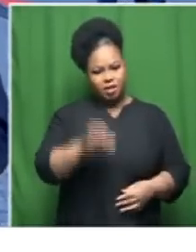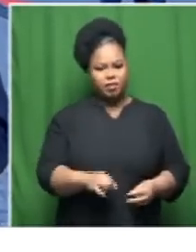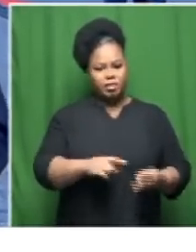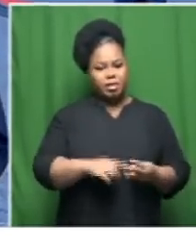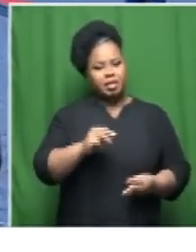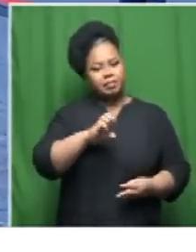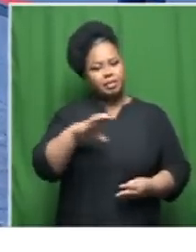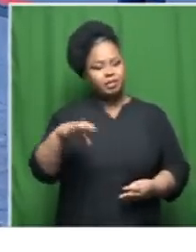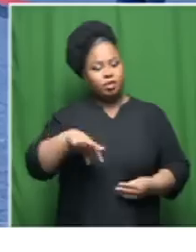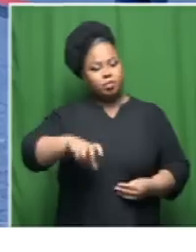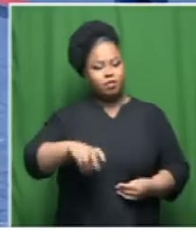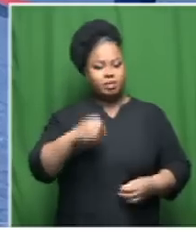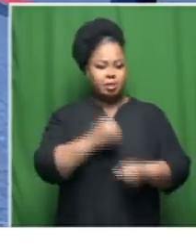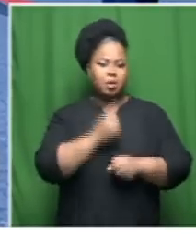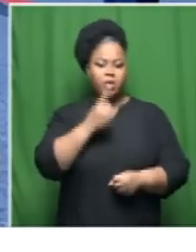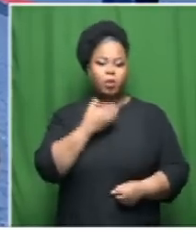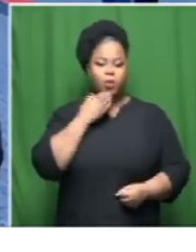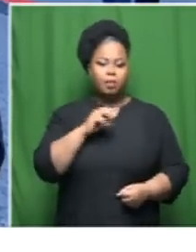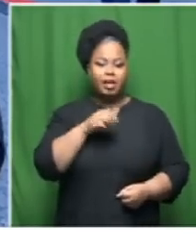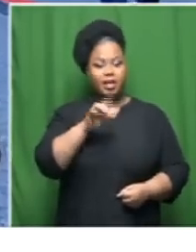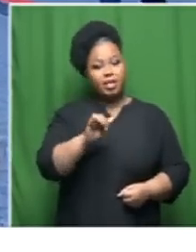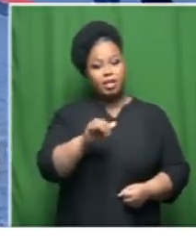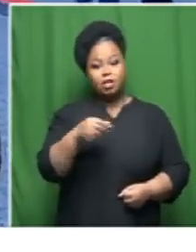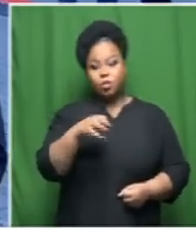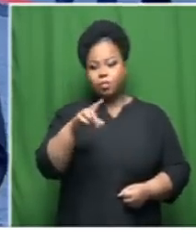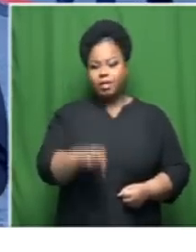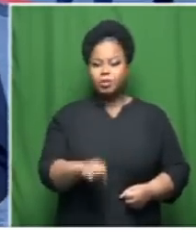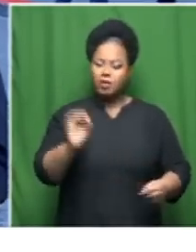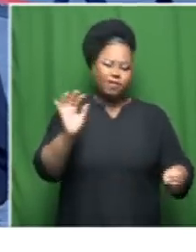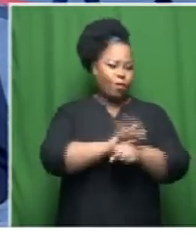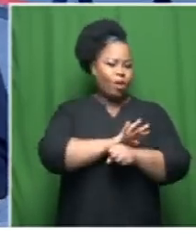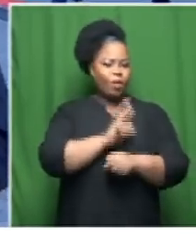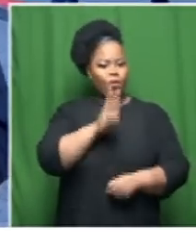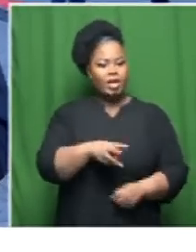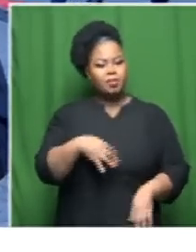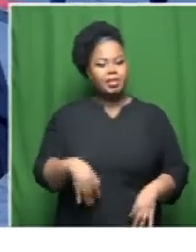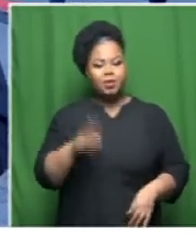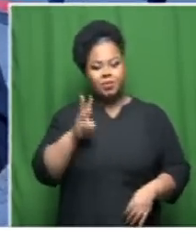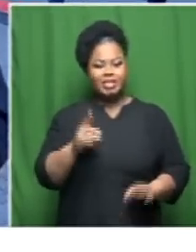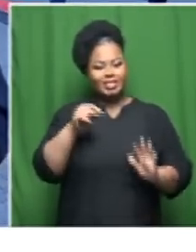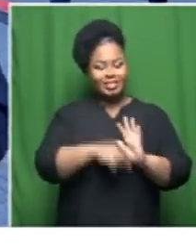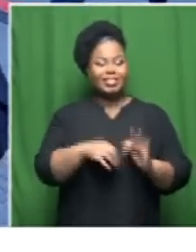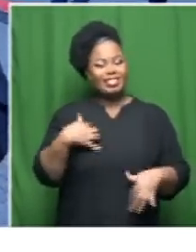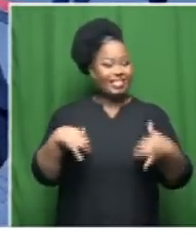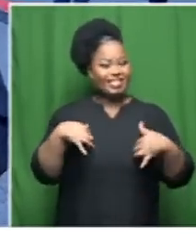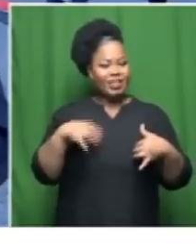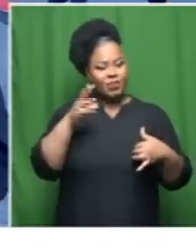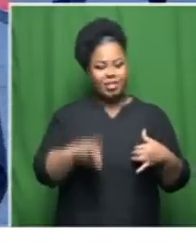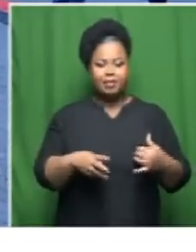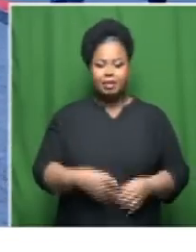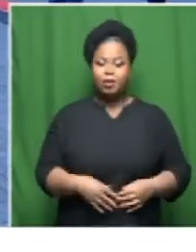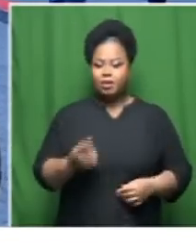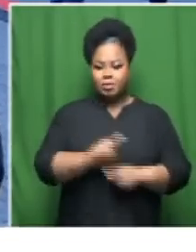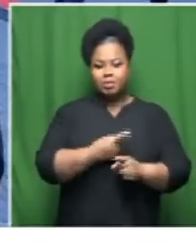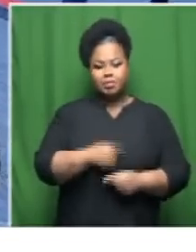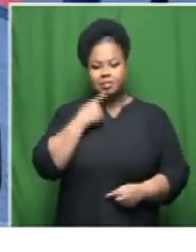as the MEC for the province of Gauteng, Mbali Hlophe. So it's going to be a full house. We really are going to get down. We're really going to get down. And